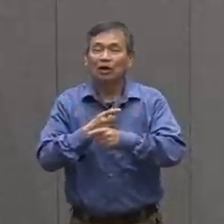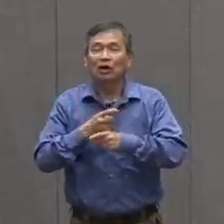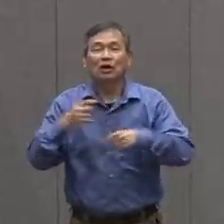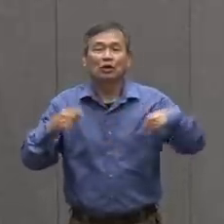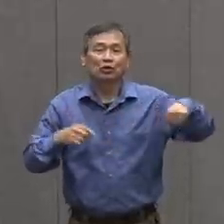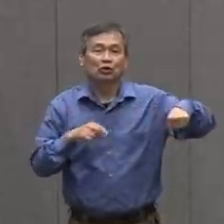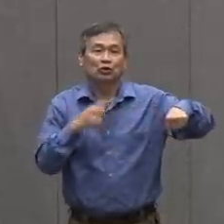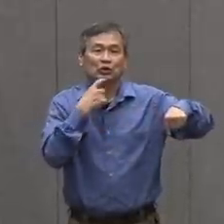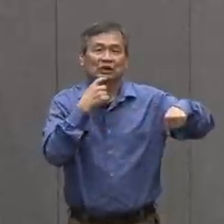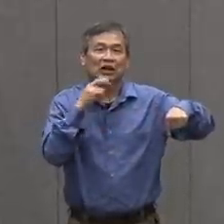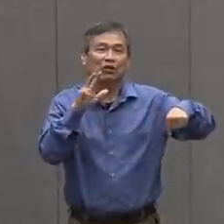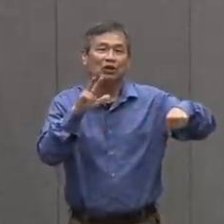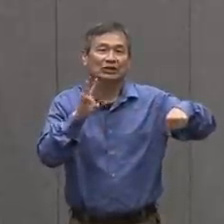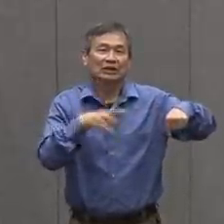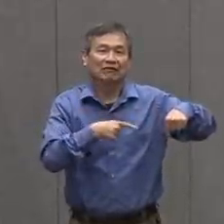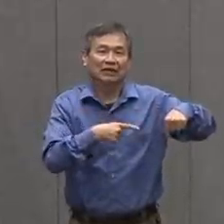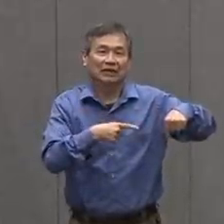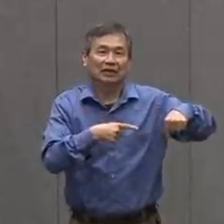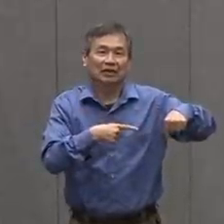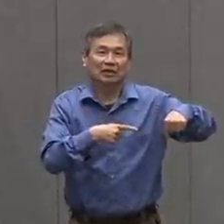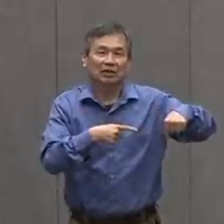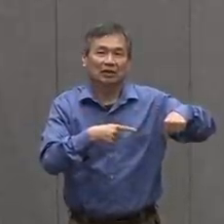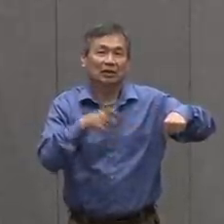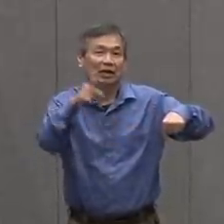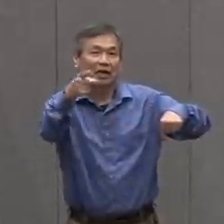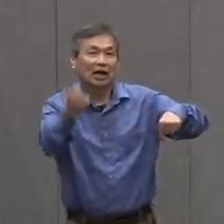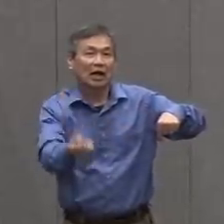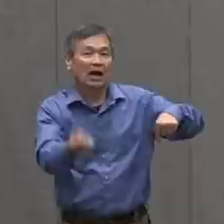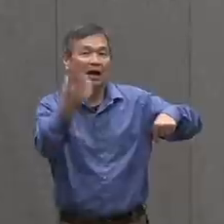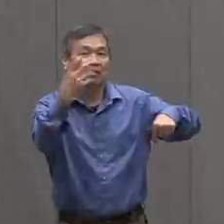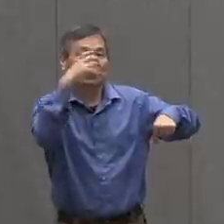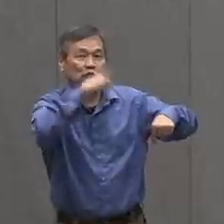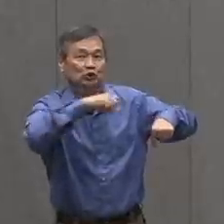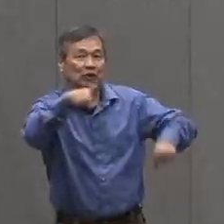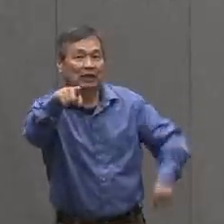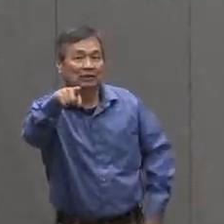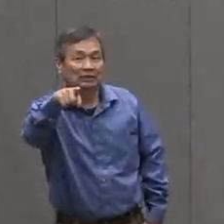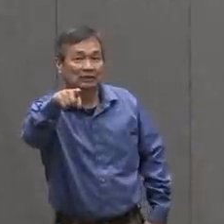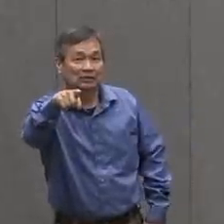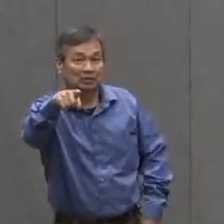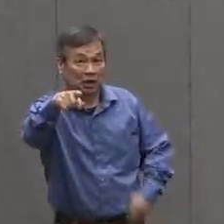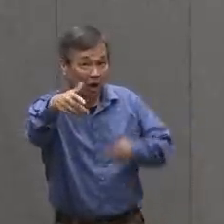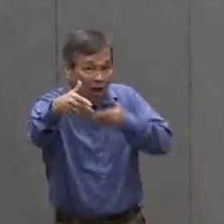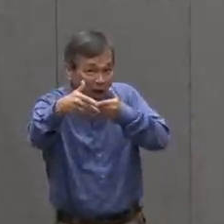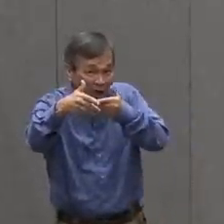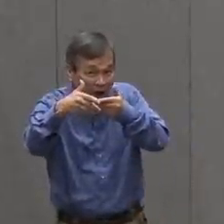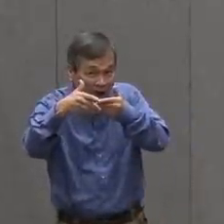had 37. How about you? Were you closer to the number than the teachers were today?